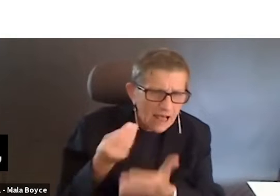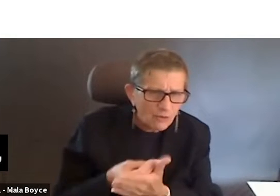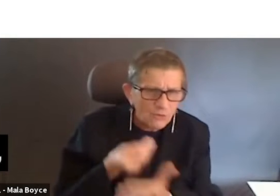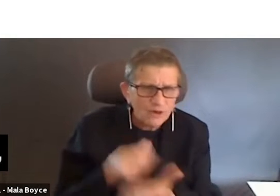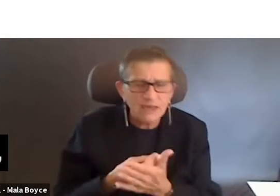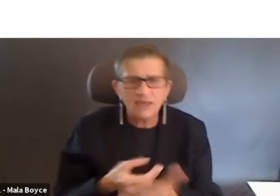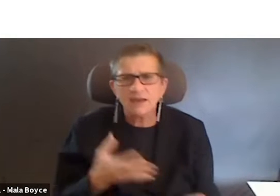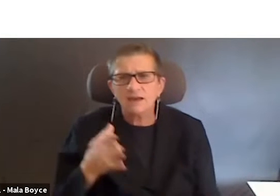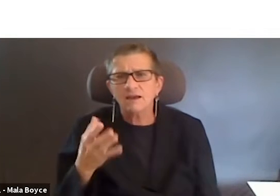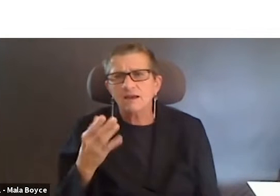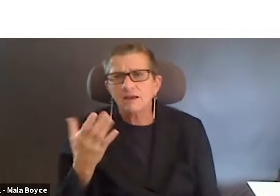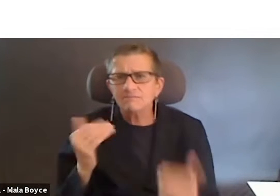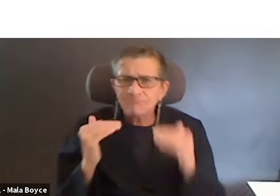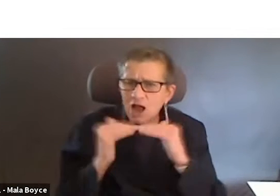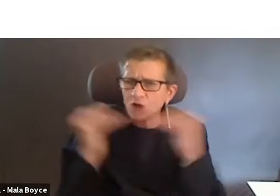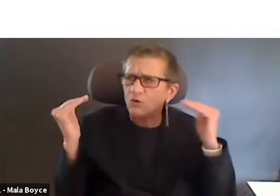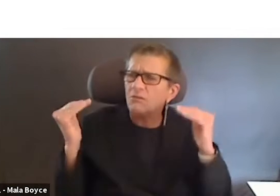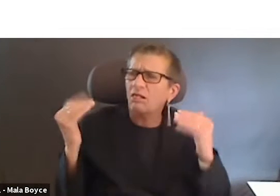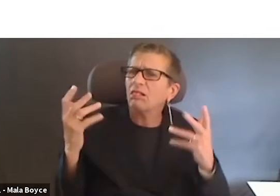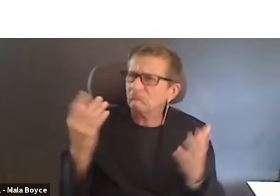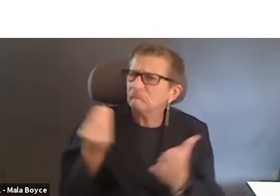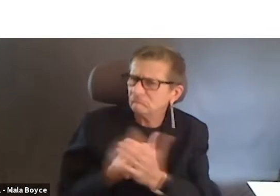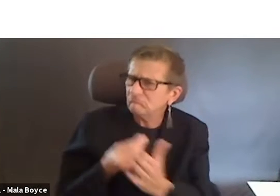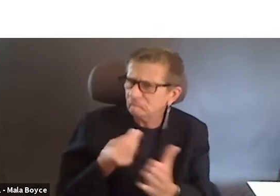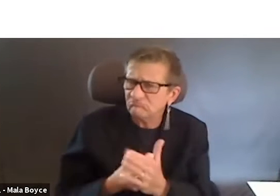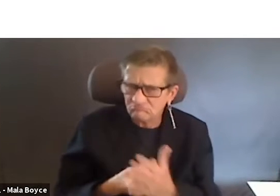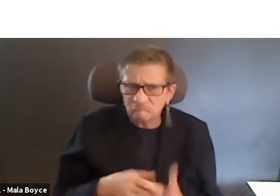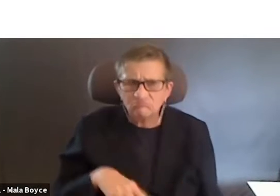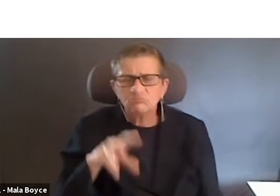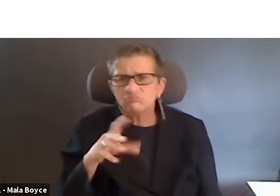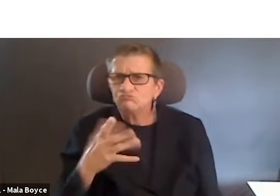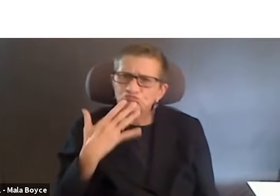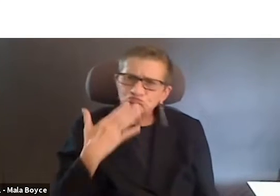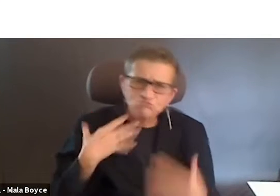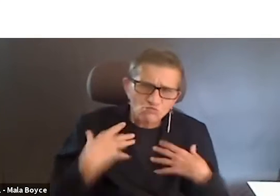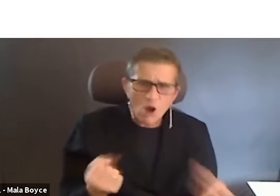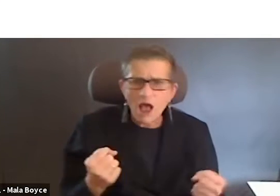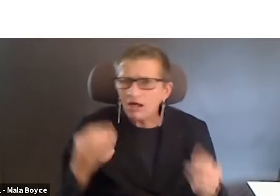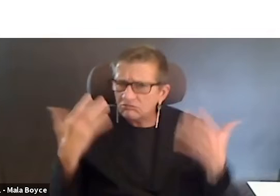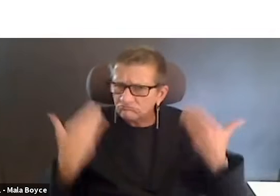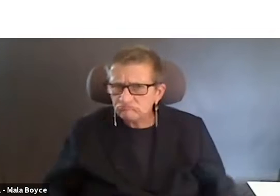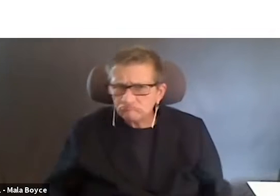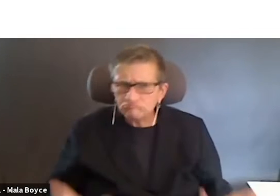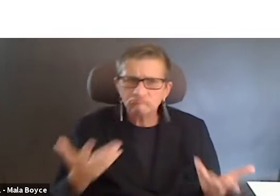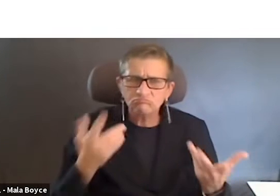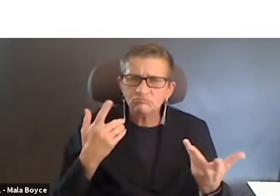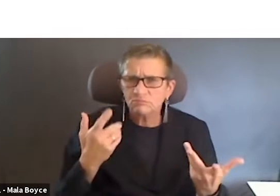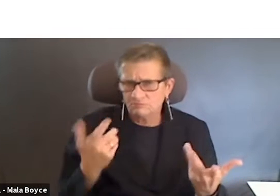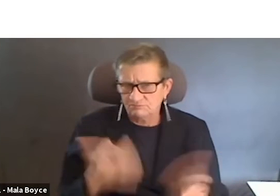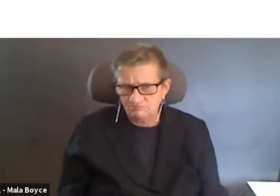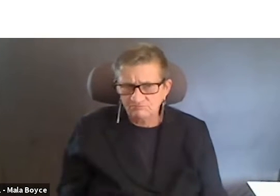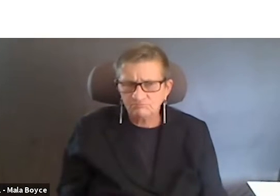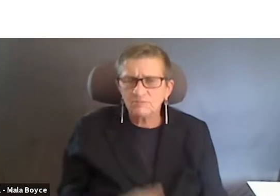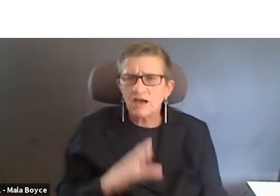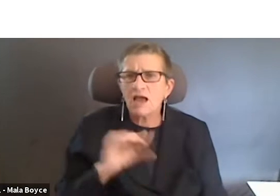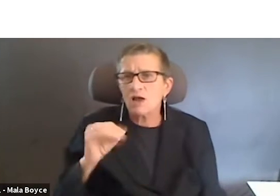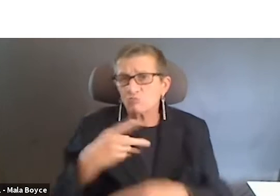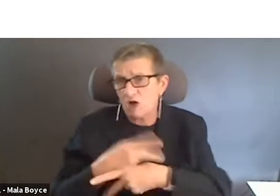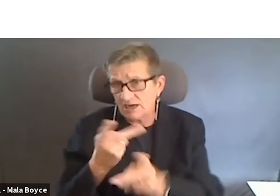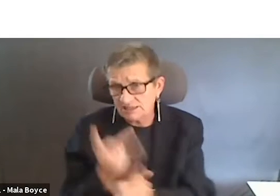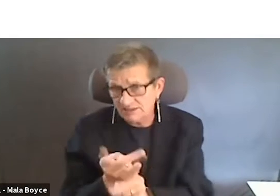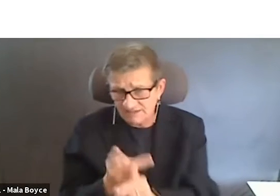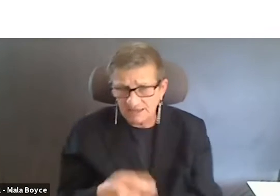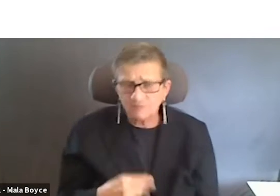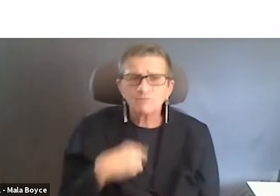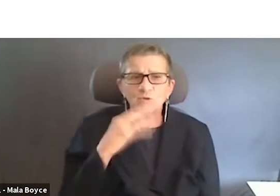ensuring equitable in that sense, well-being as well as productivity. And so we're going to shift to the next slide.